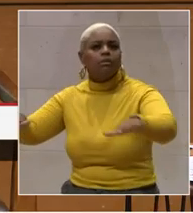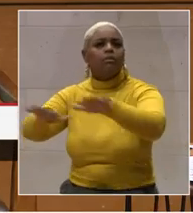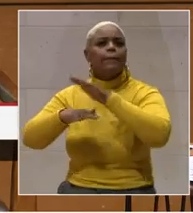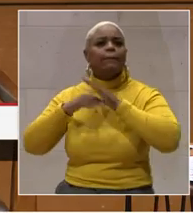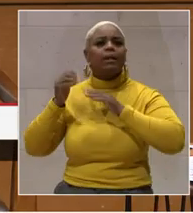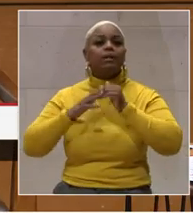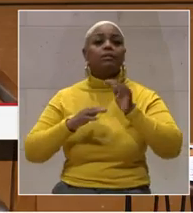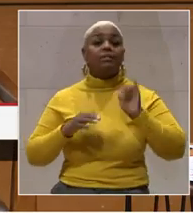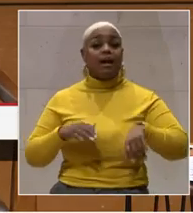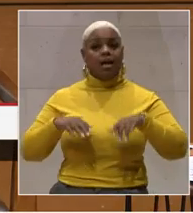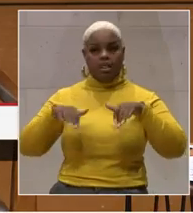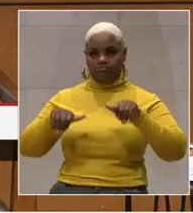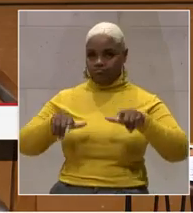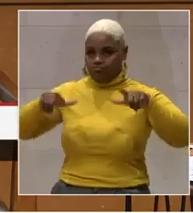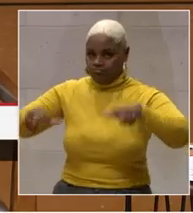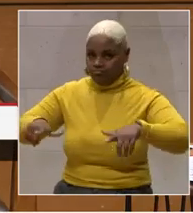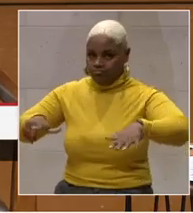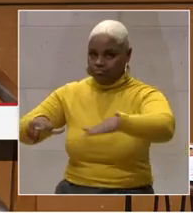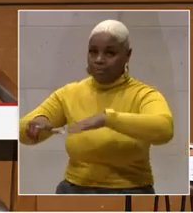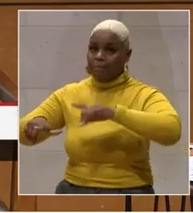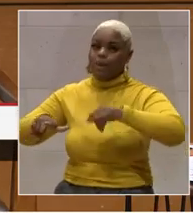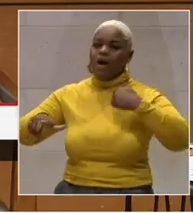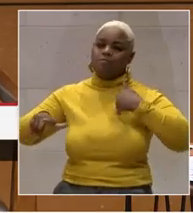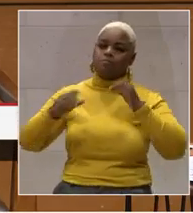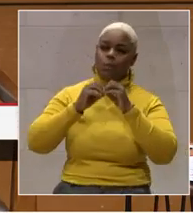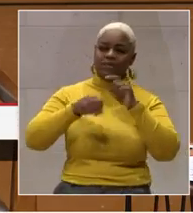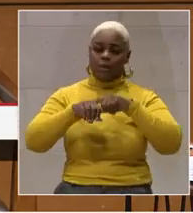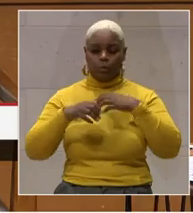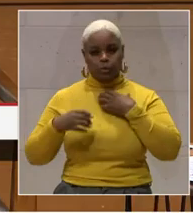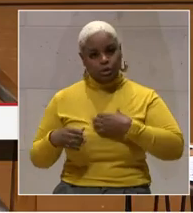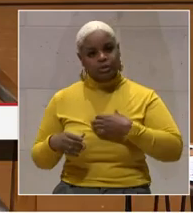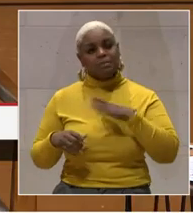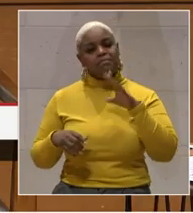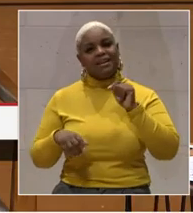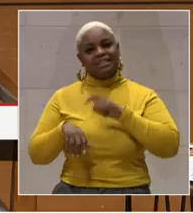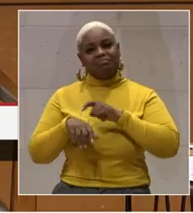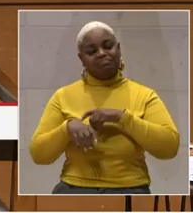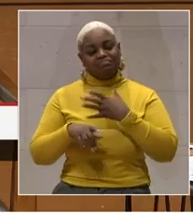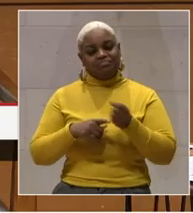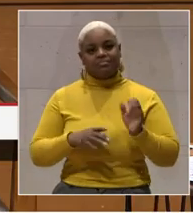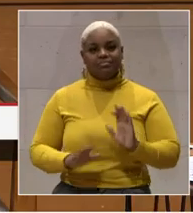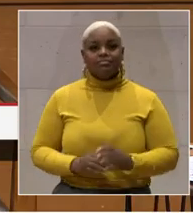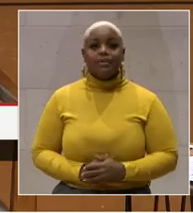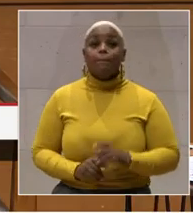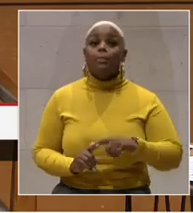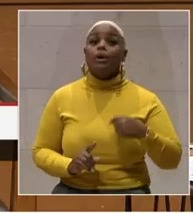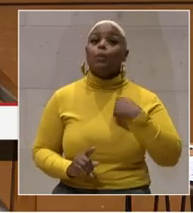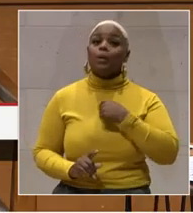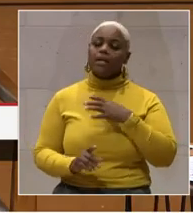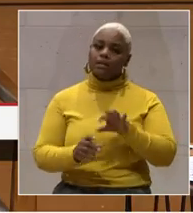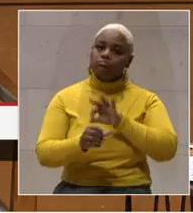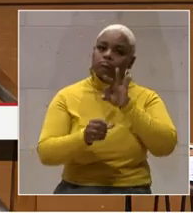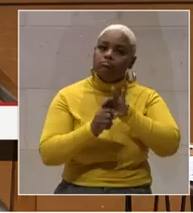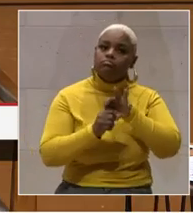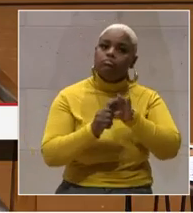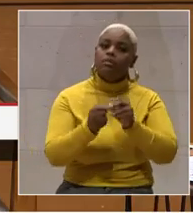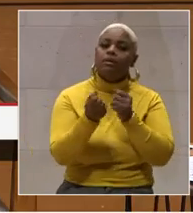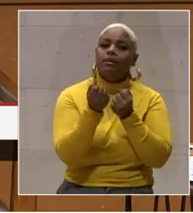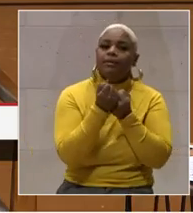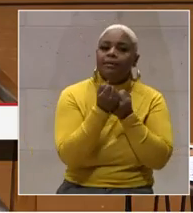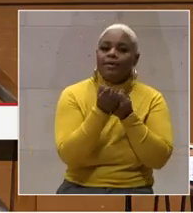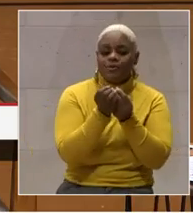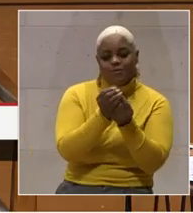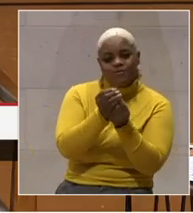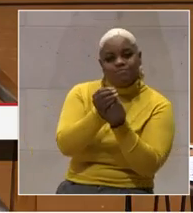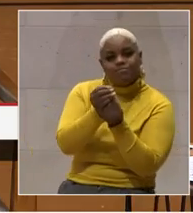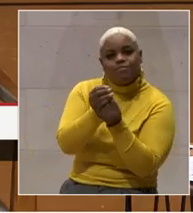But that money, we've planted the seed for those funds to be available. One of the things